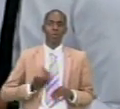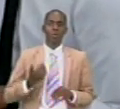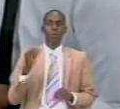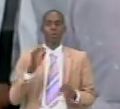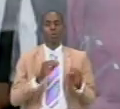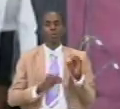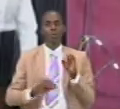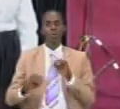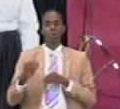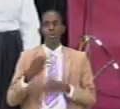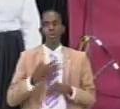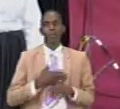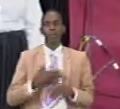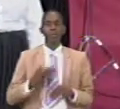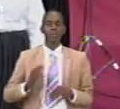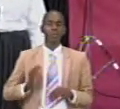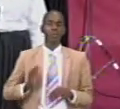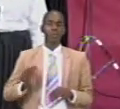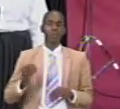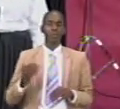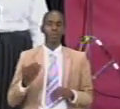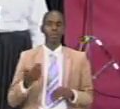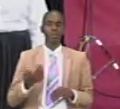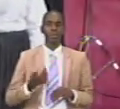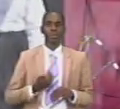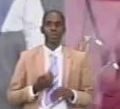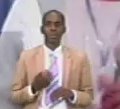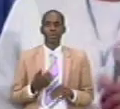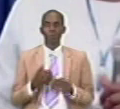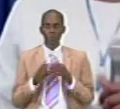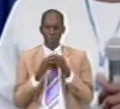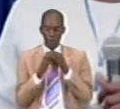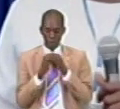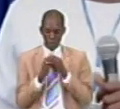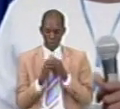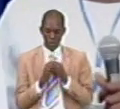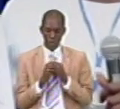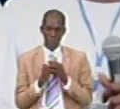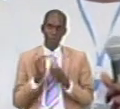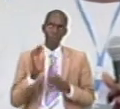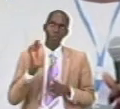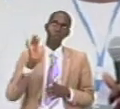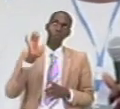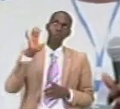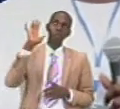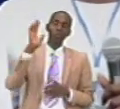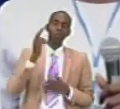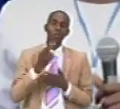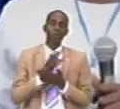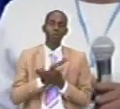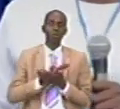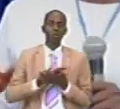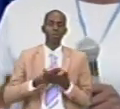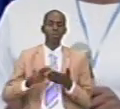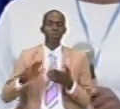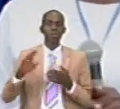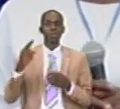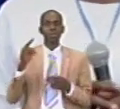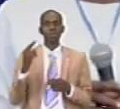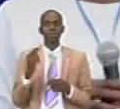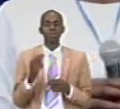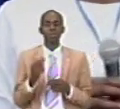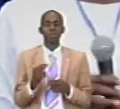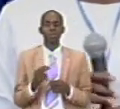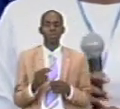oh my soul worship your whole holy